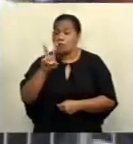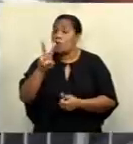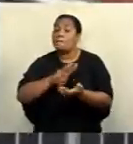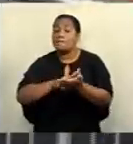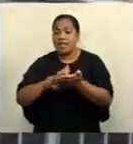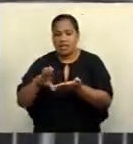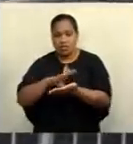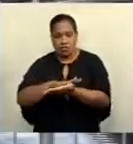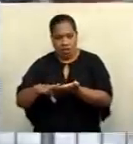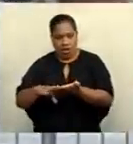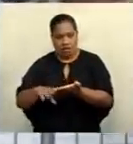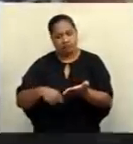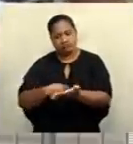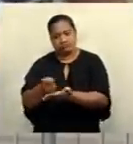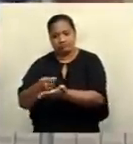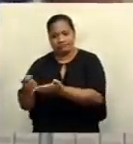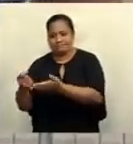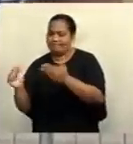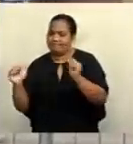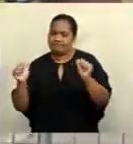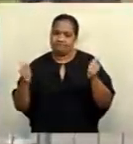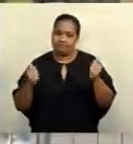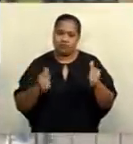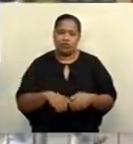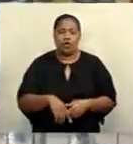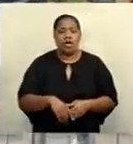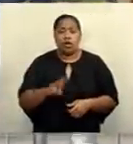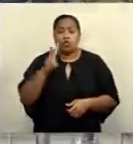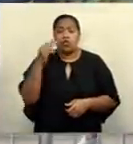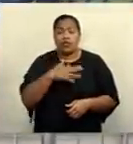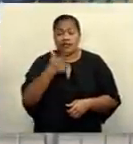million, which has benefited